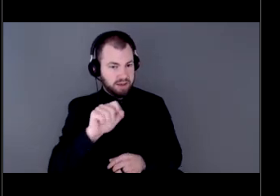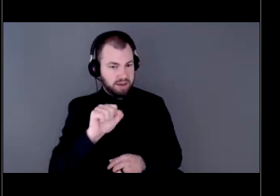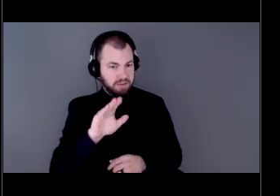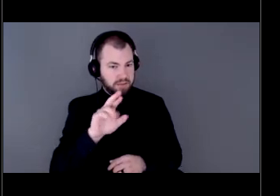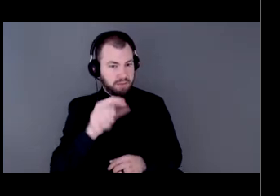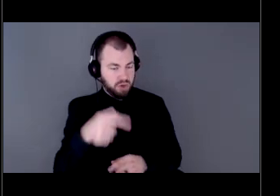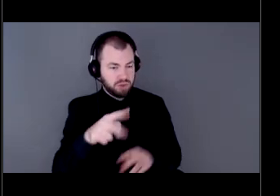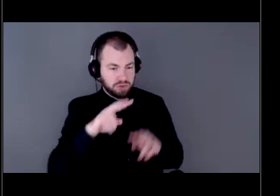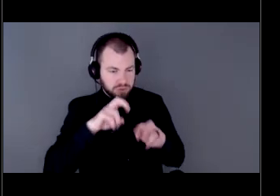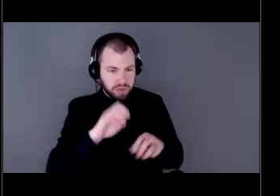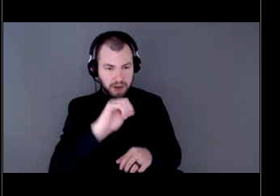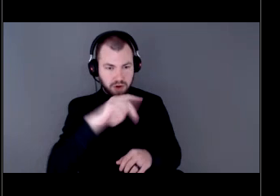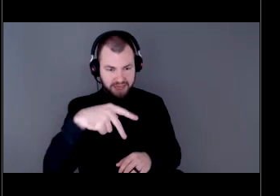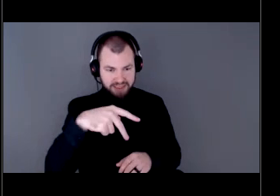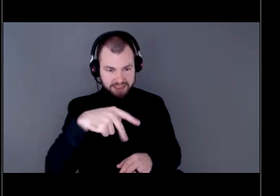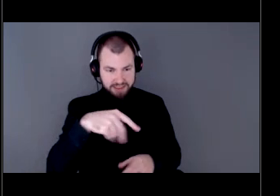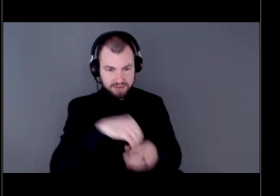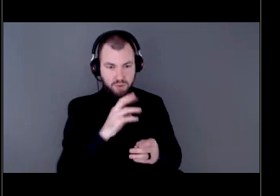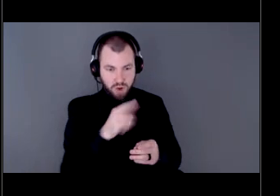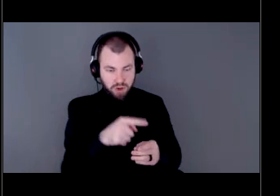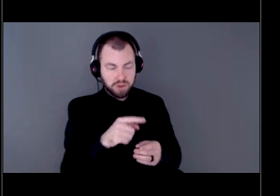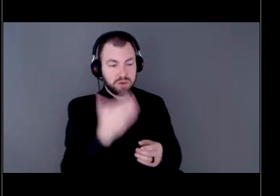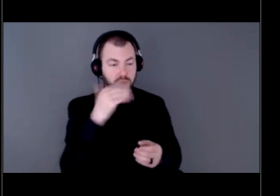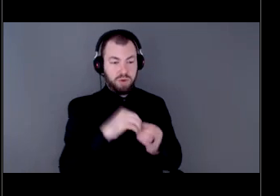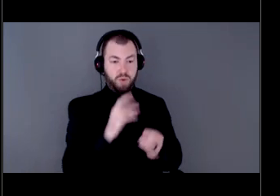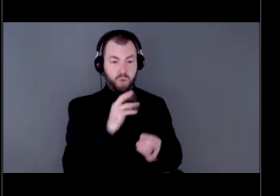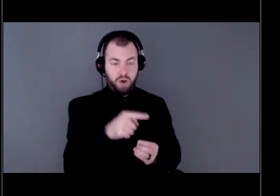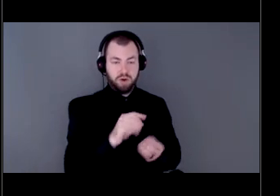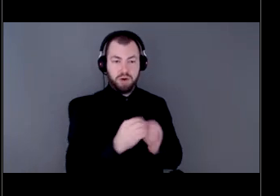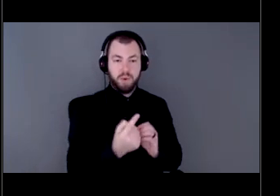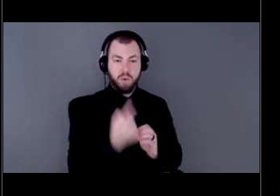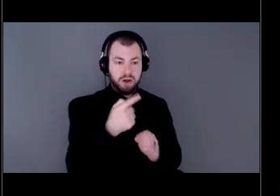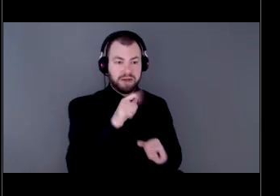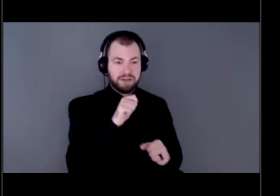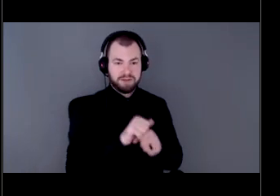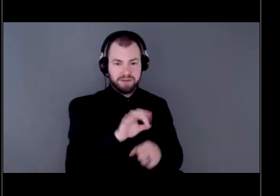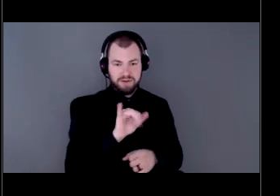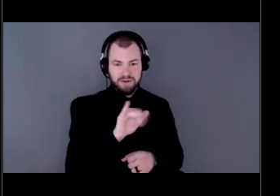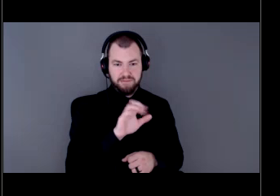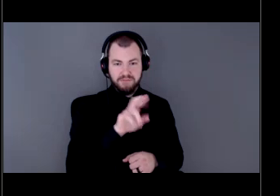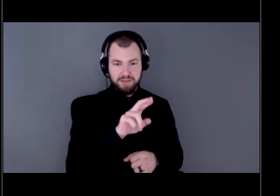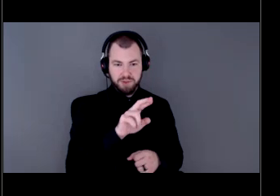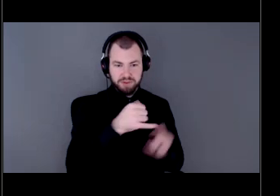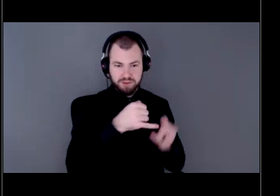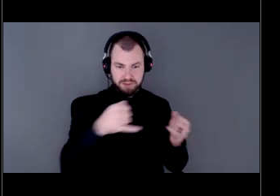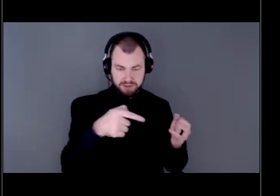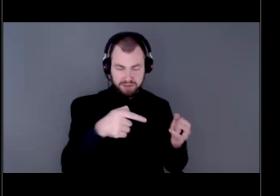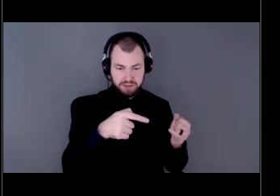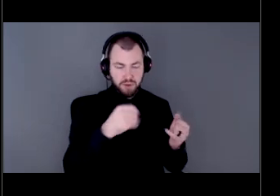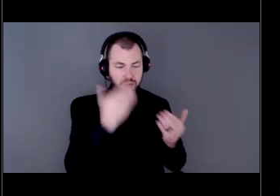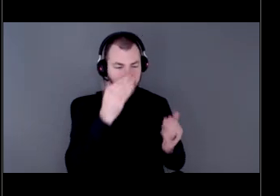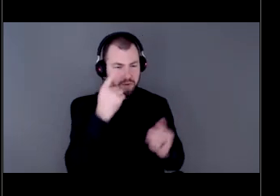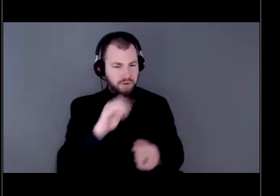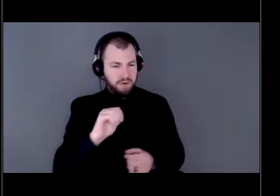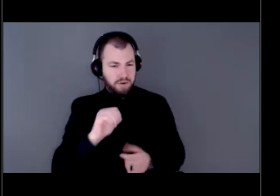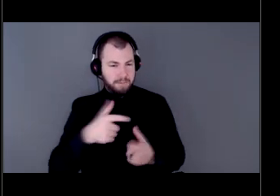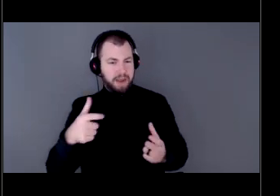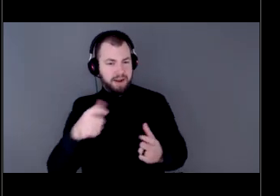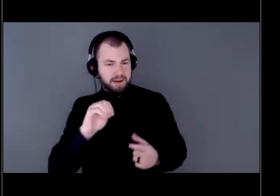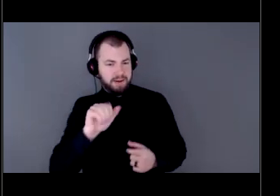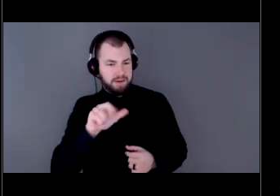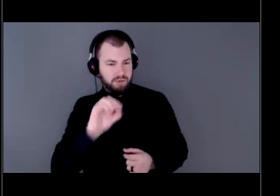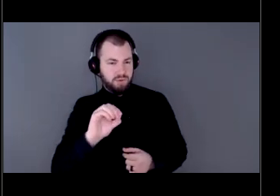So we know in the water, the number one microplastic is actually fibers. And I don't know for macroplastics. So